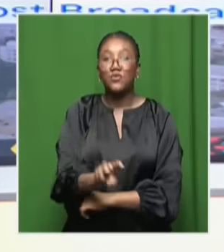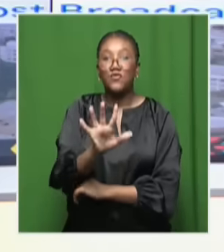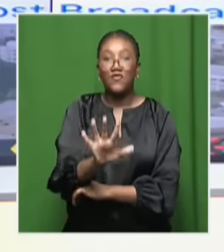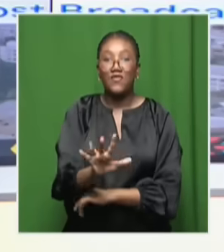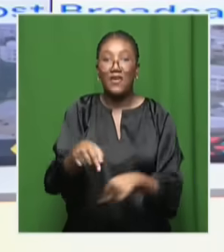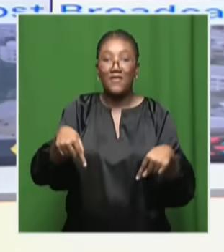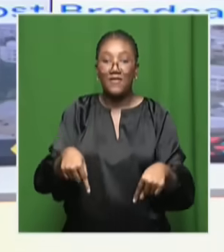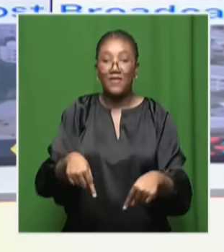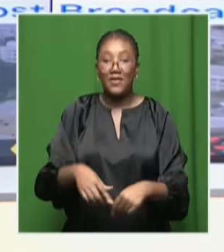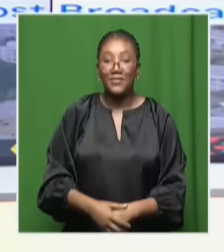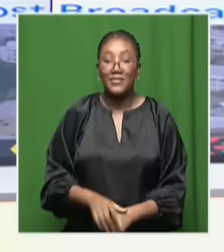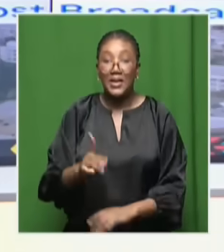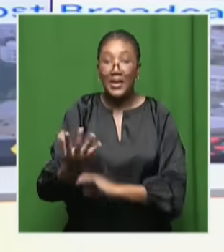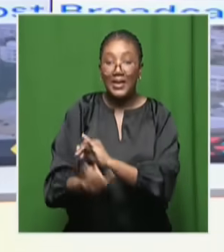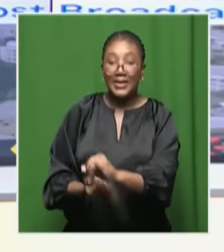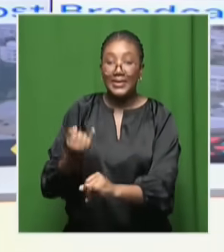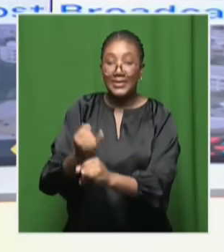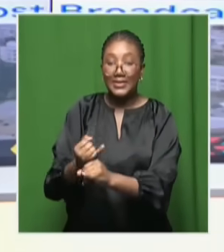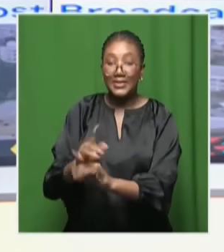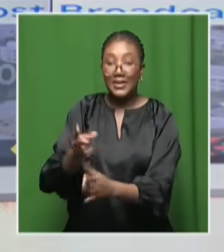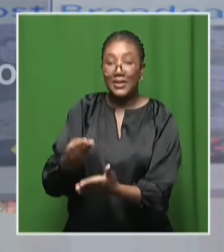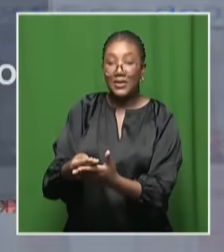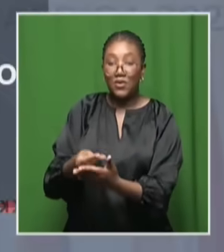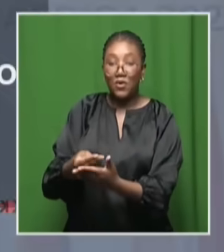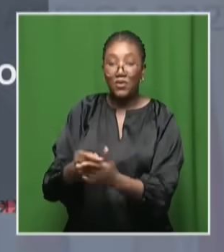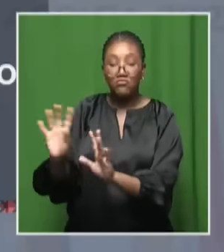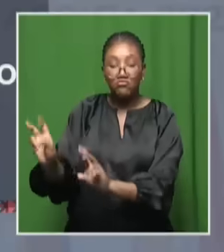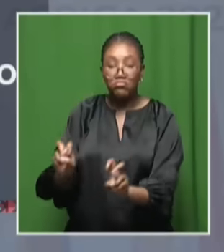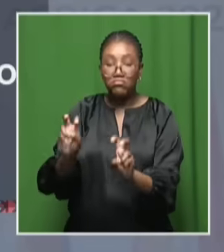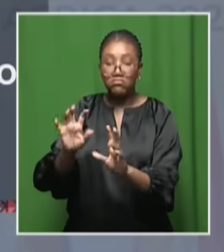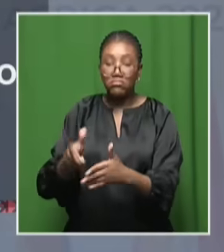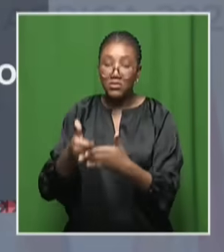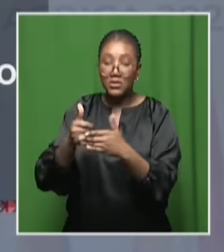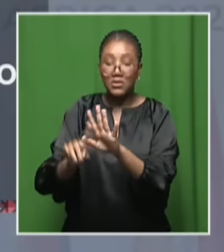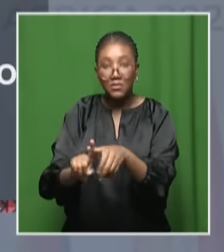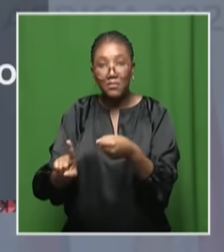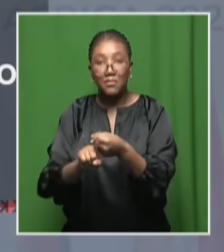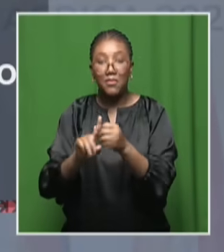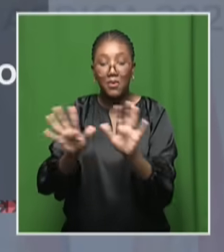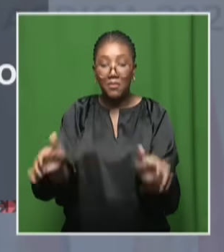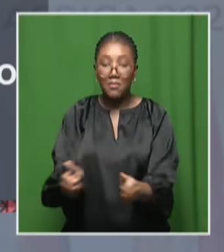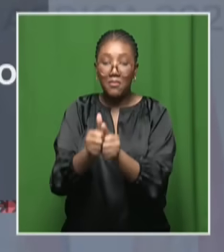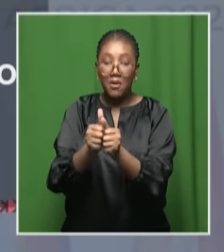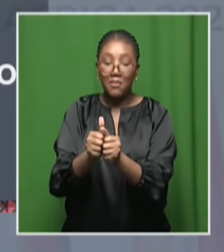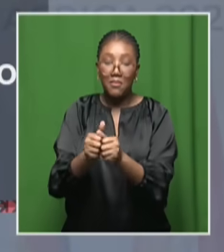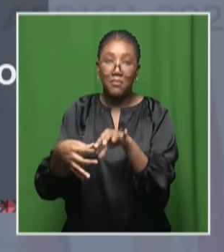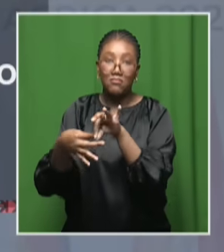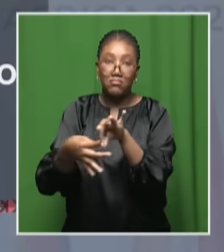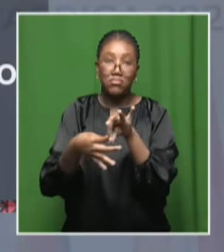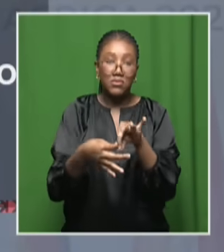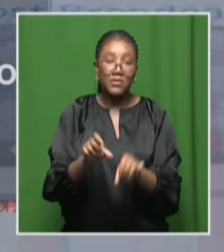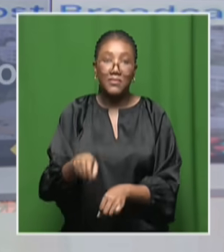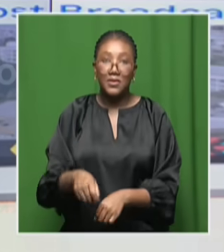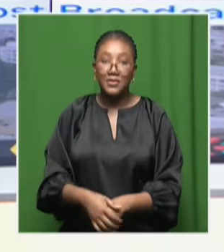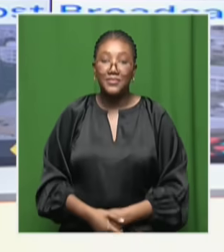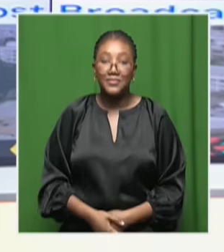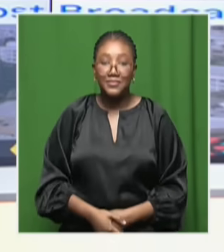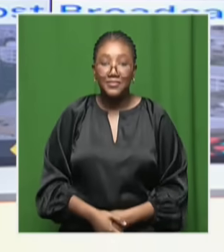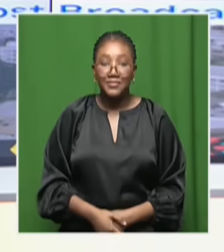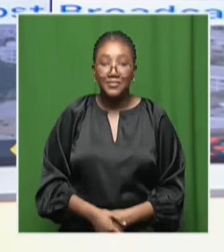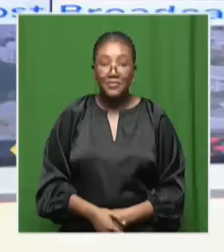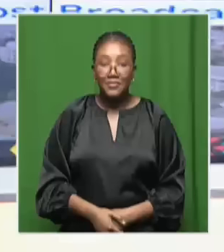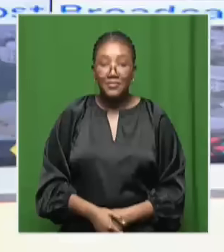a premier forum for international economic matters to find cooperation at large. As we just perhaps